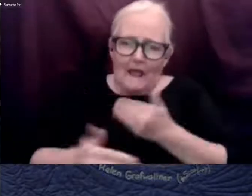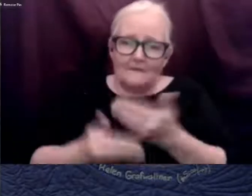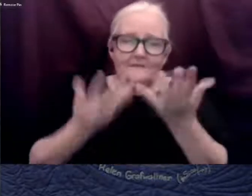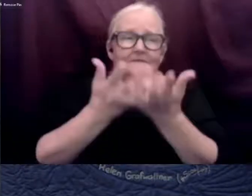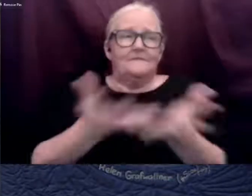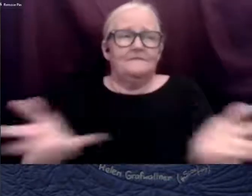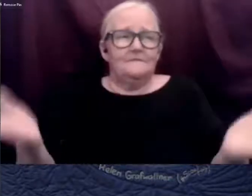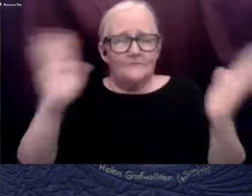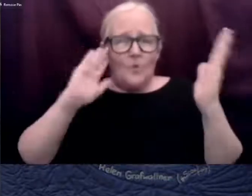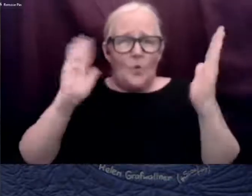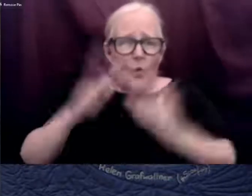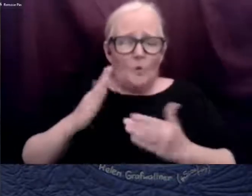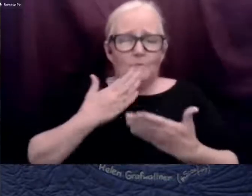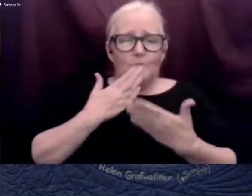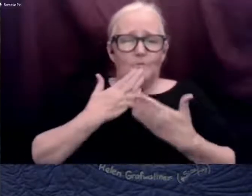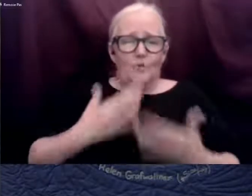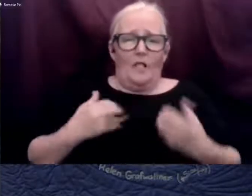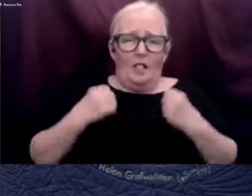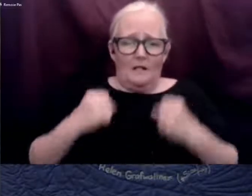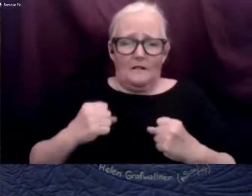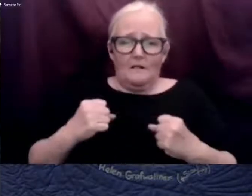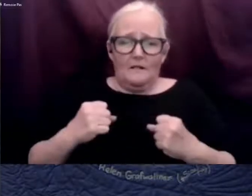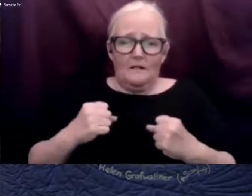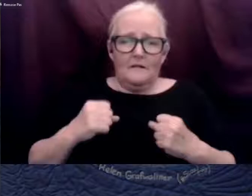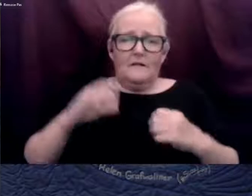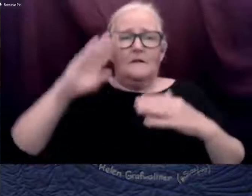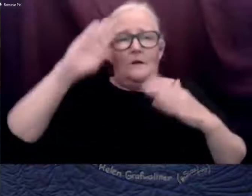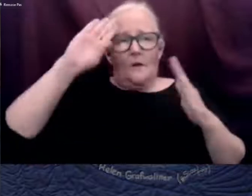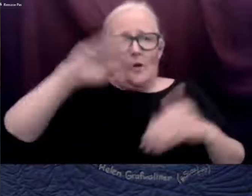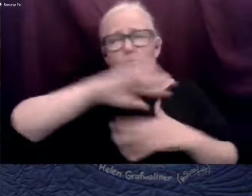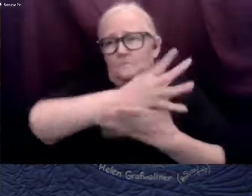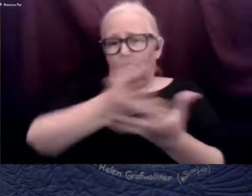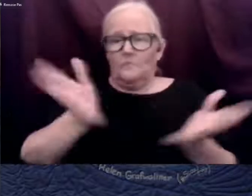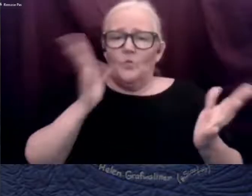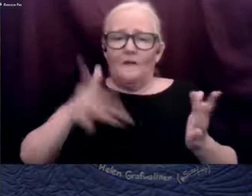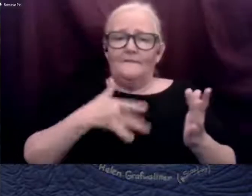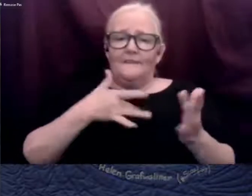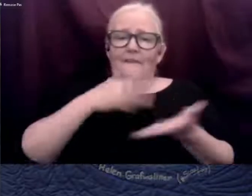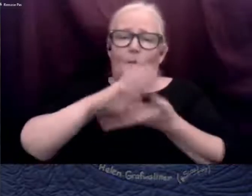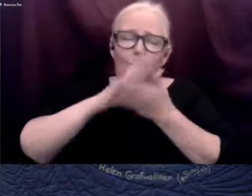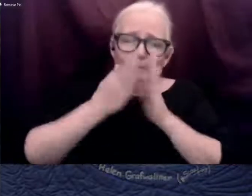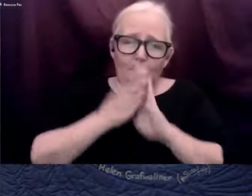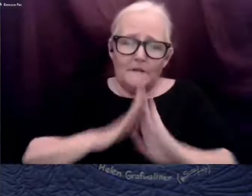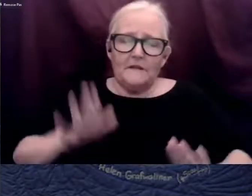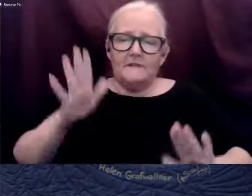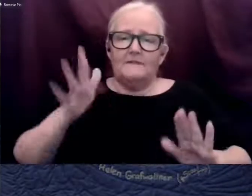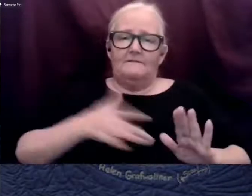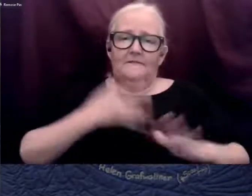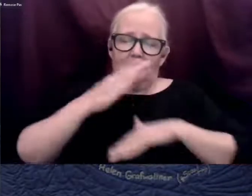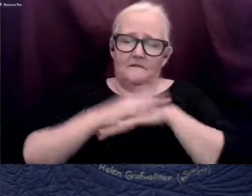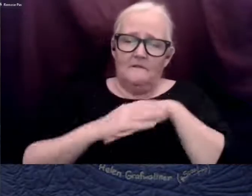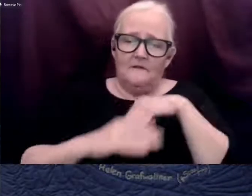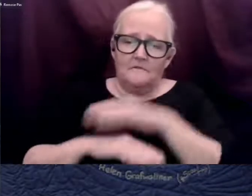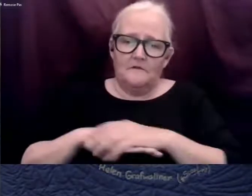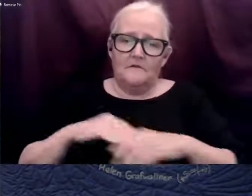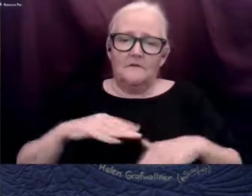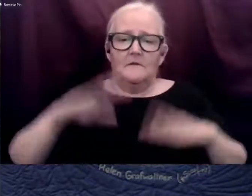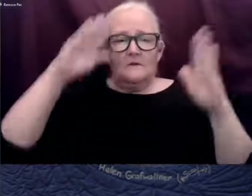beings everywhere be peaceful and at ease. May all beings everywhere be